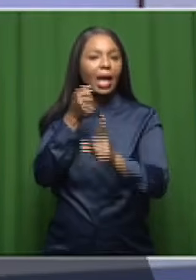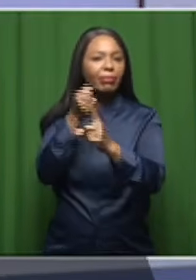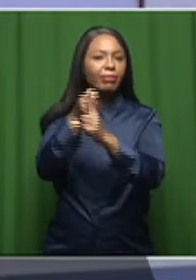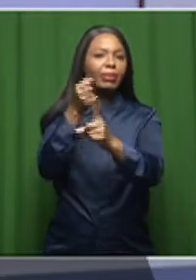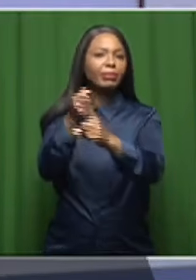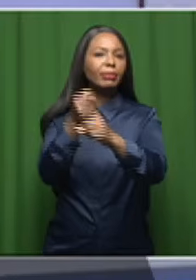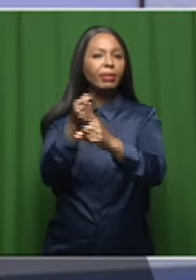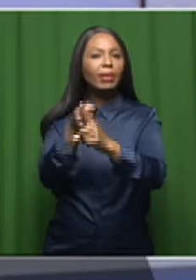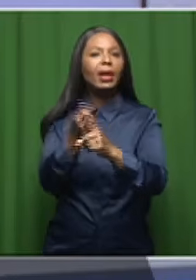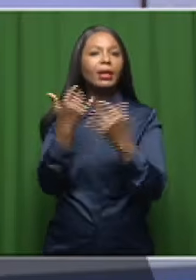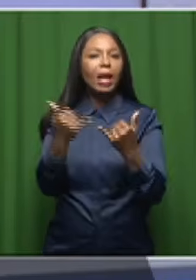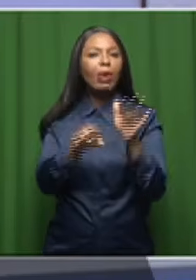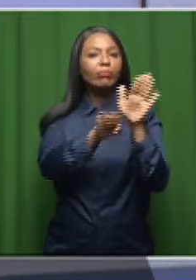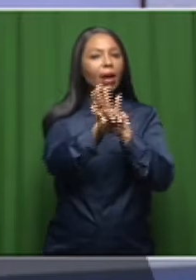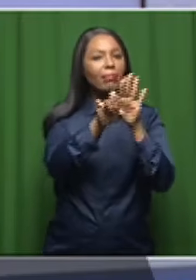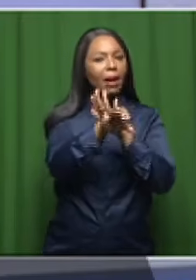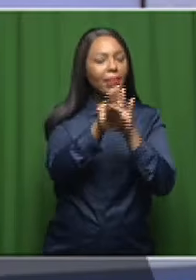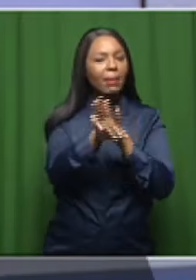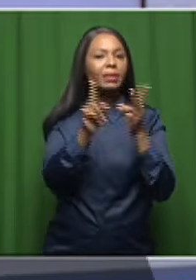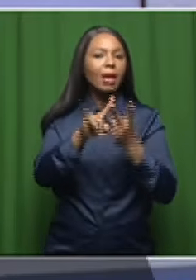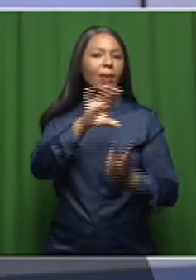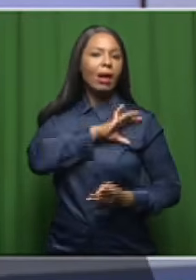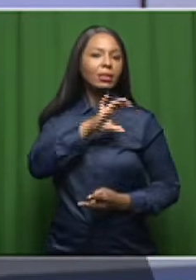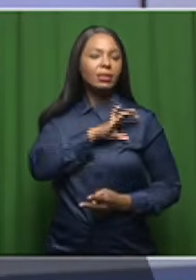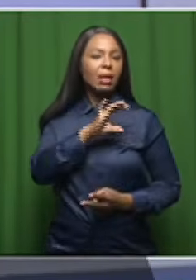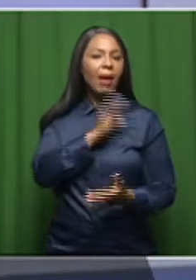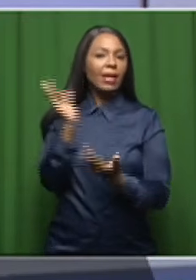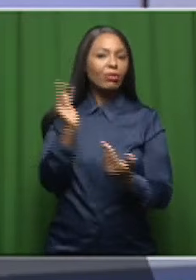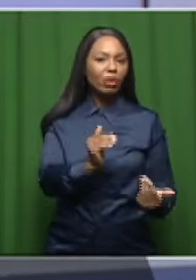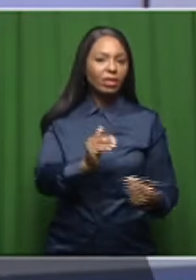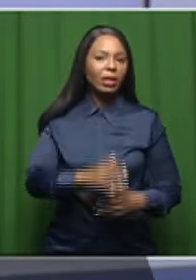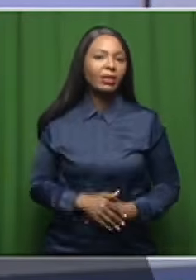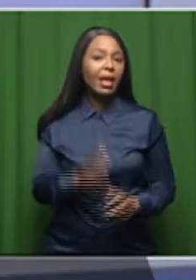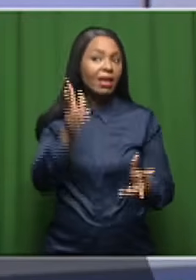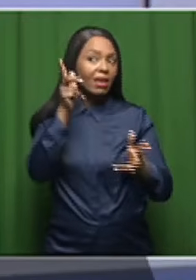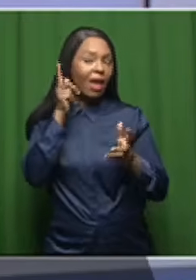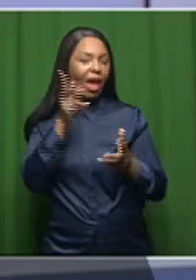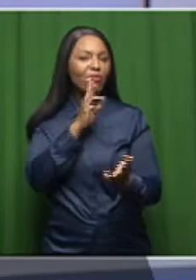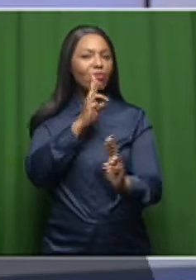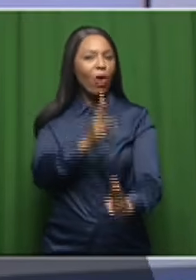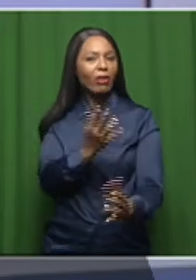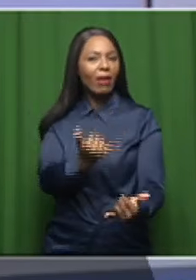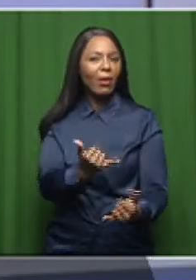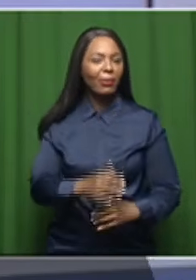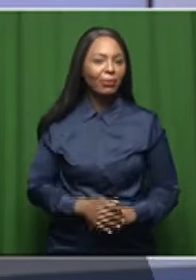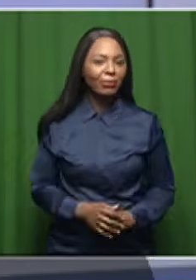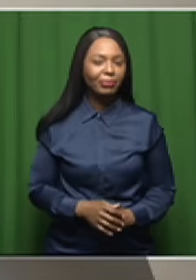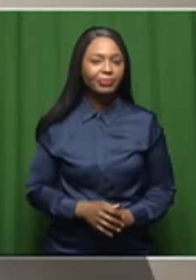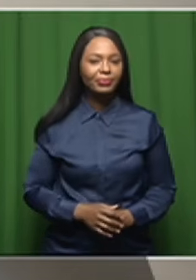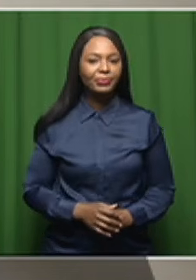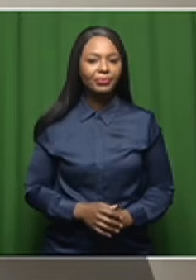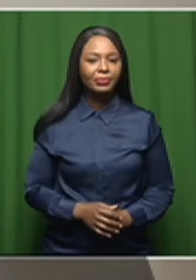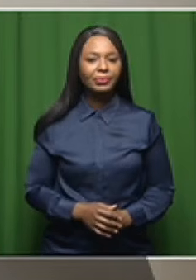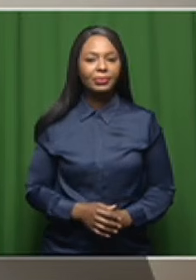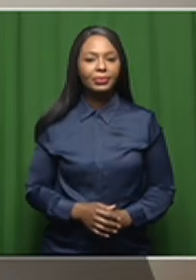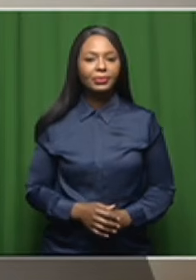ever-changing market conditions as well as customer expectations. Let's listen to this report very quickly.